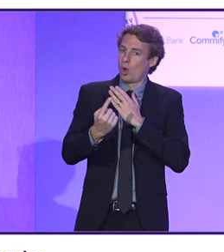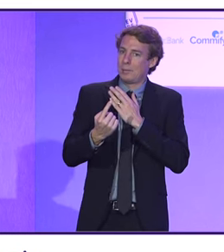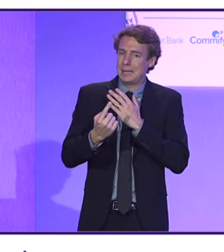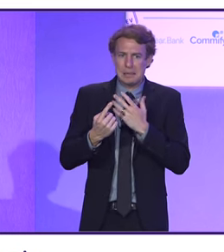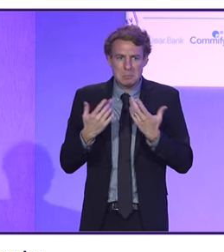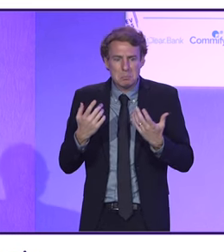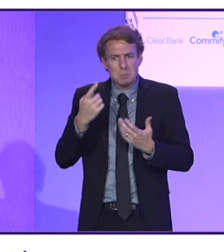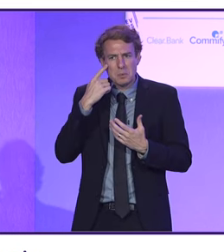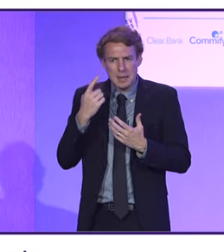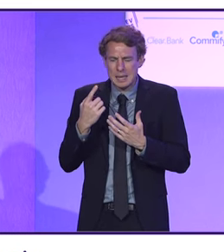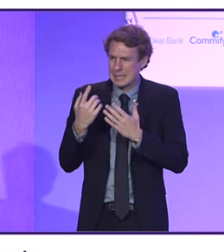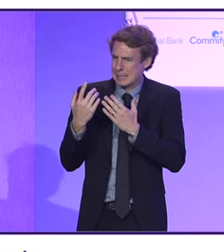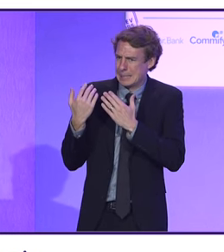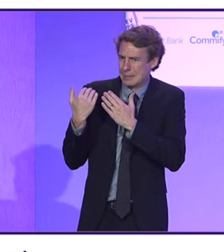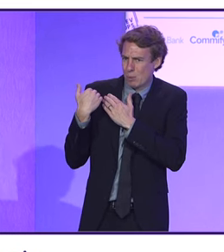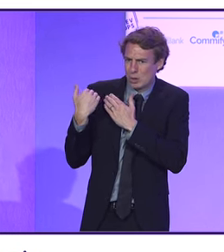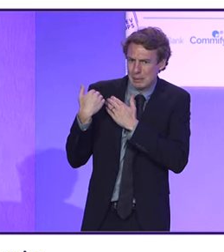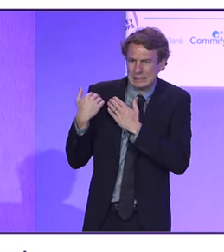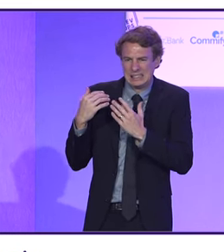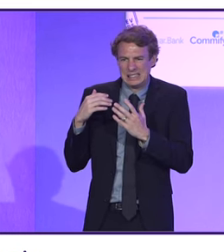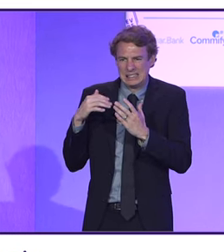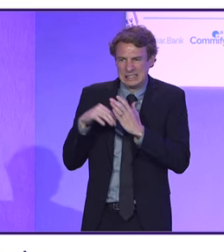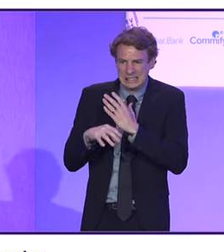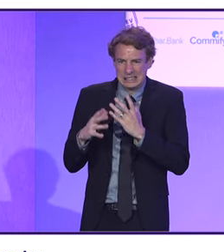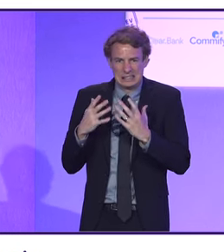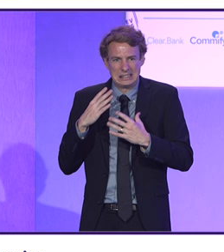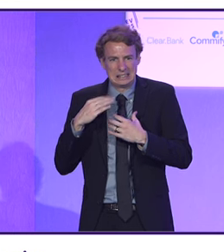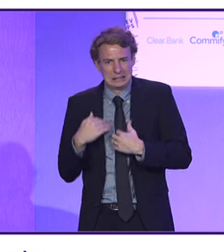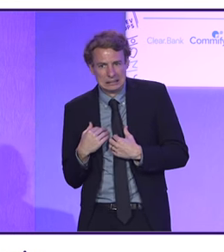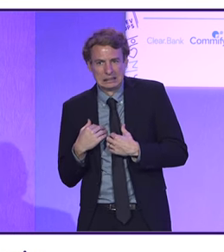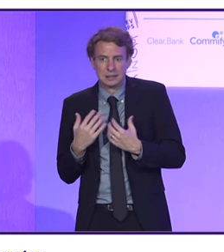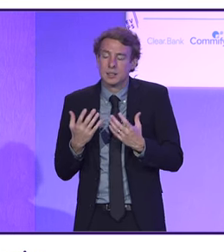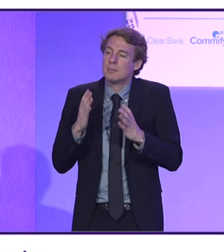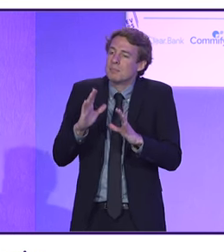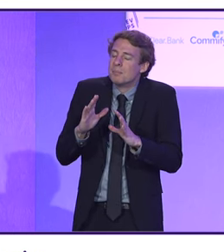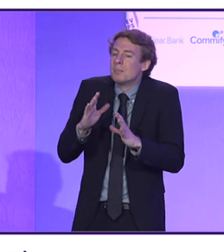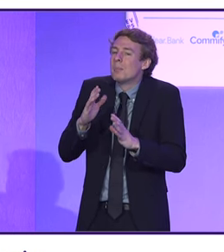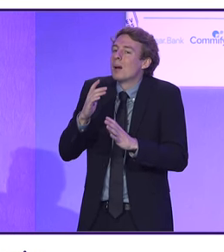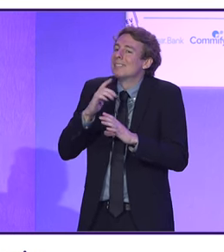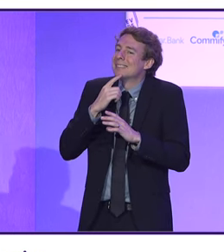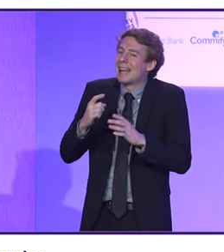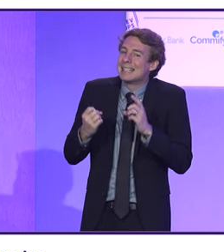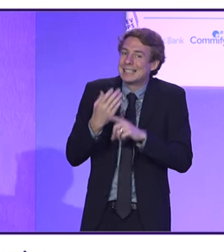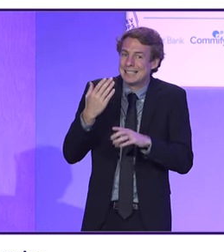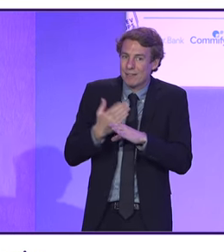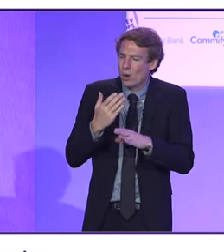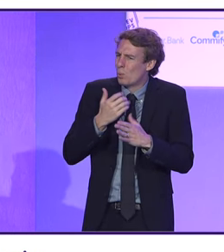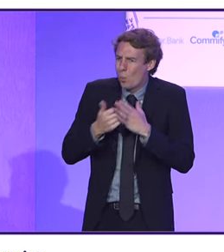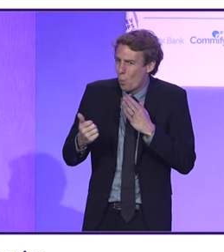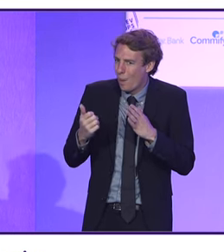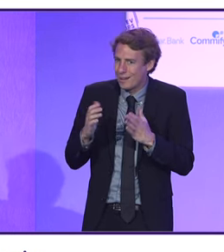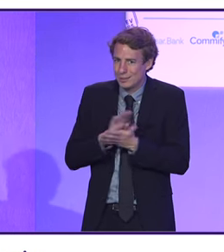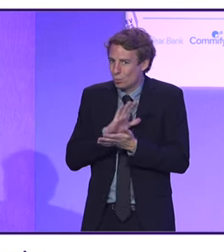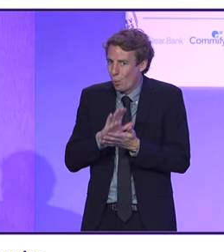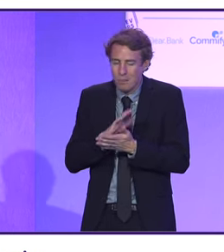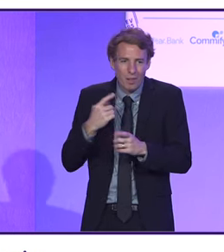does not mean that I am saying that DevOps is not both effective and enjoyable to do. They can both be true, we